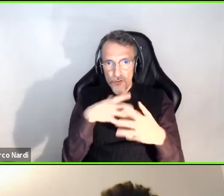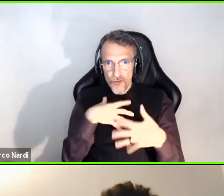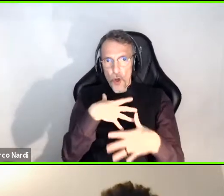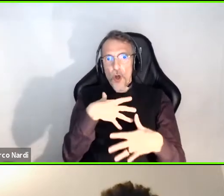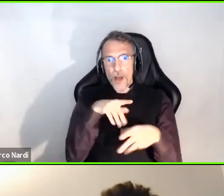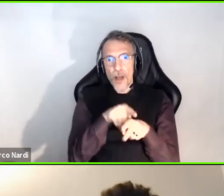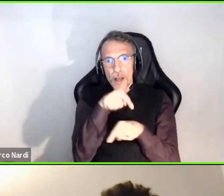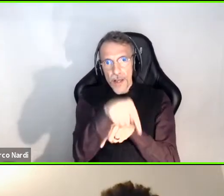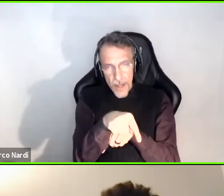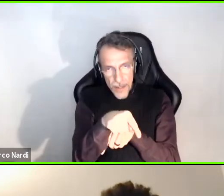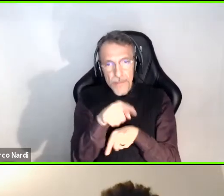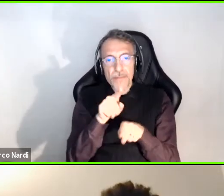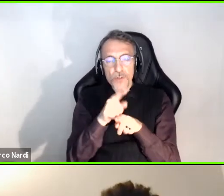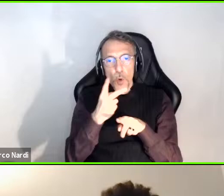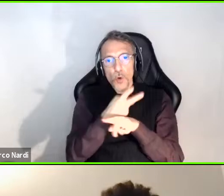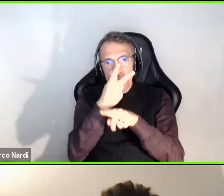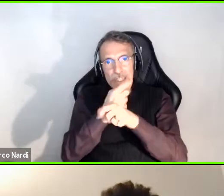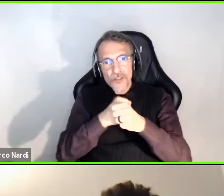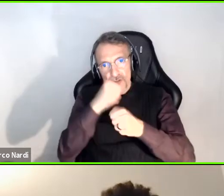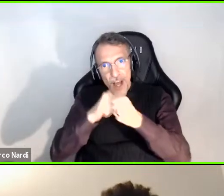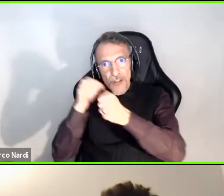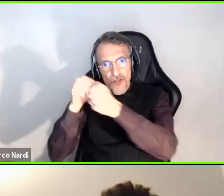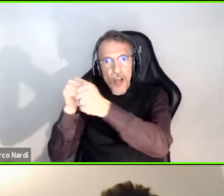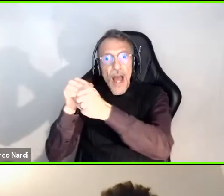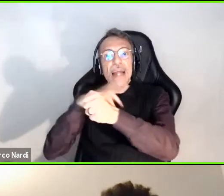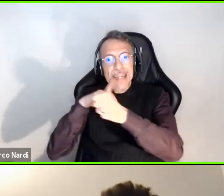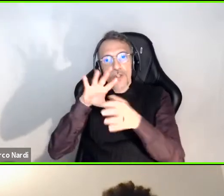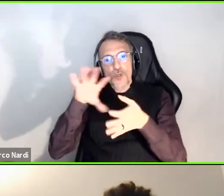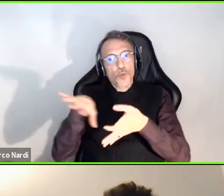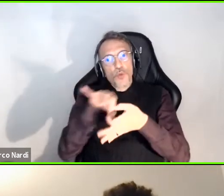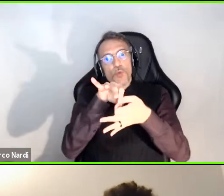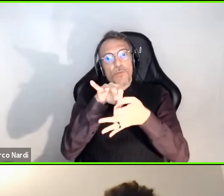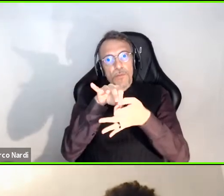those restructuring arrangements can be called upon.